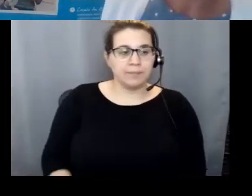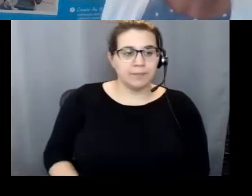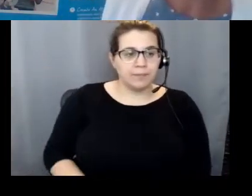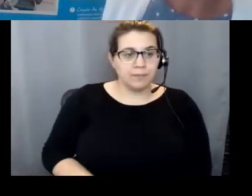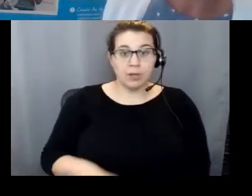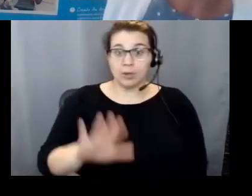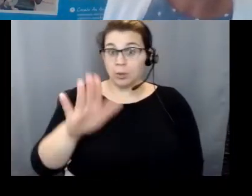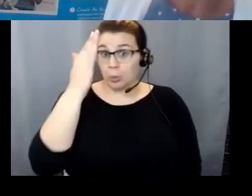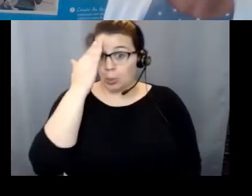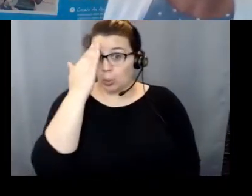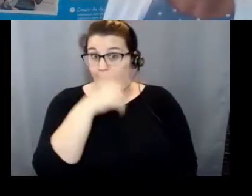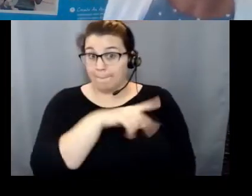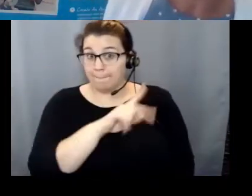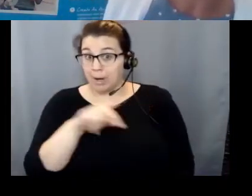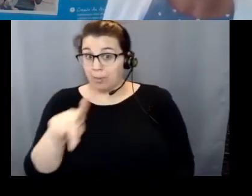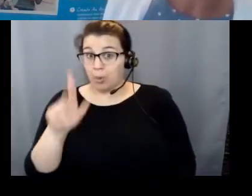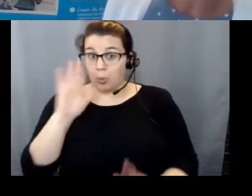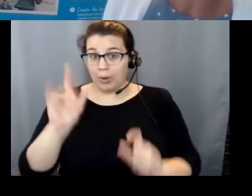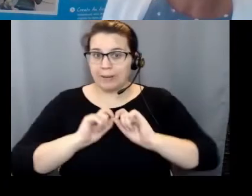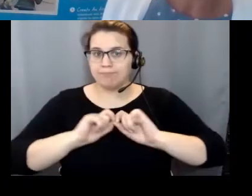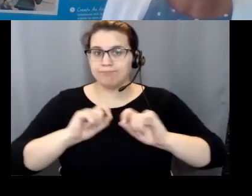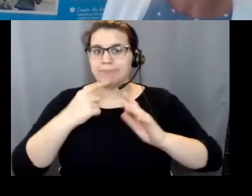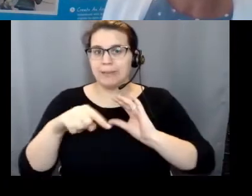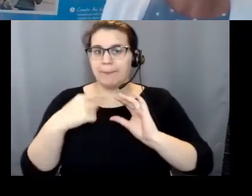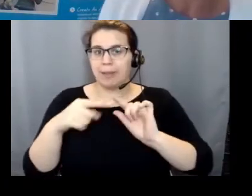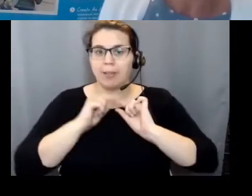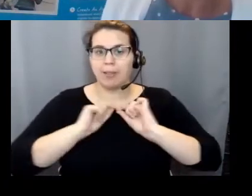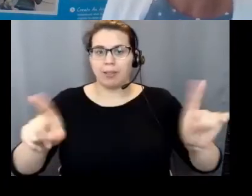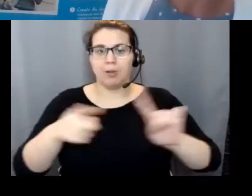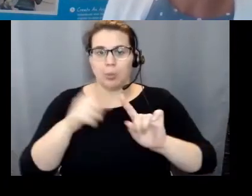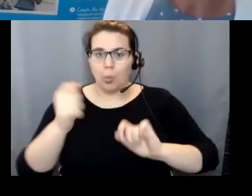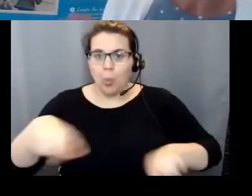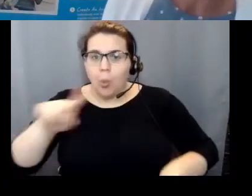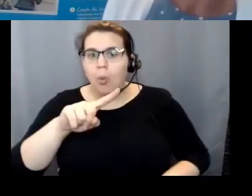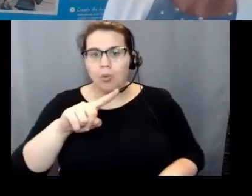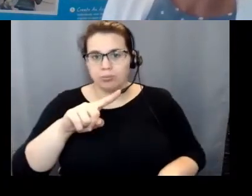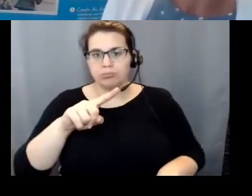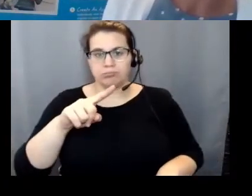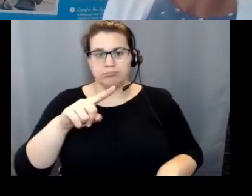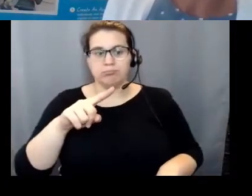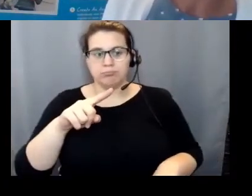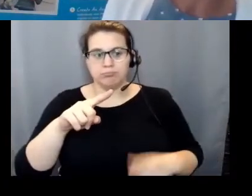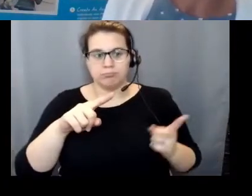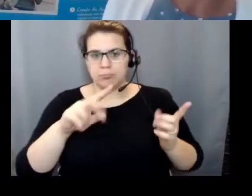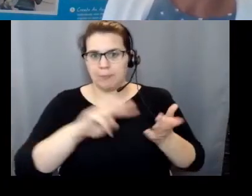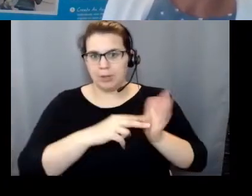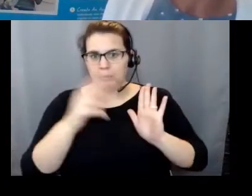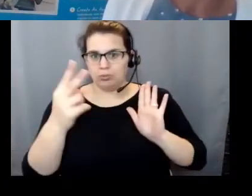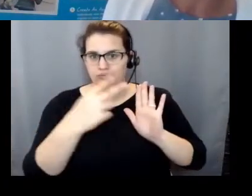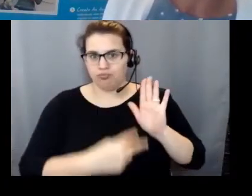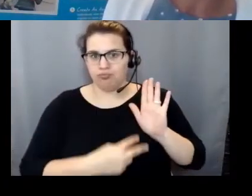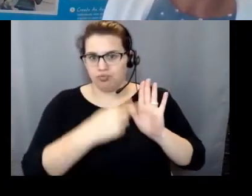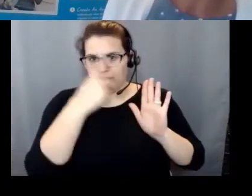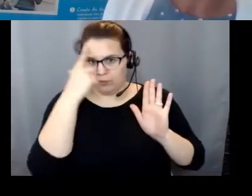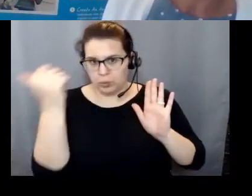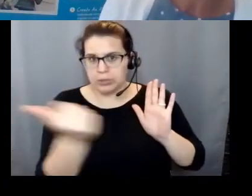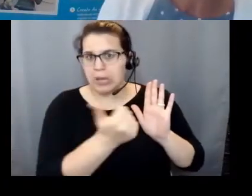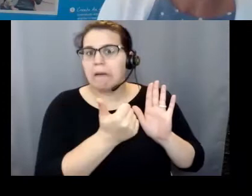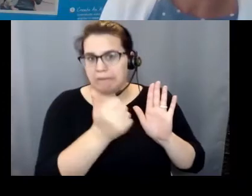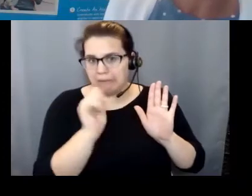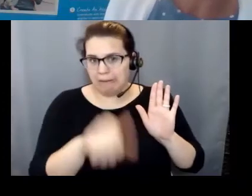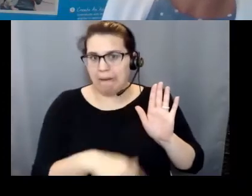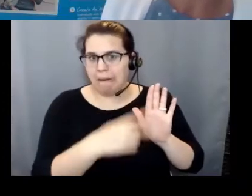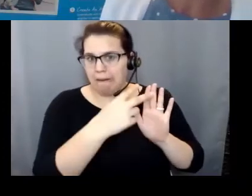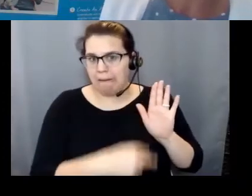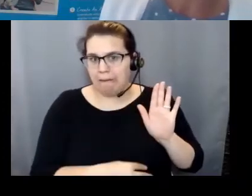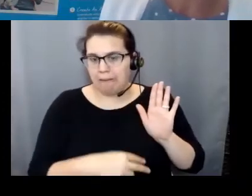the PowerPoint slide will be emailed to all registered attendees so that you can refer to what was been reviewed so far, as